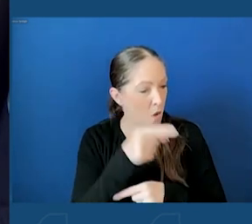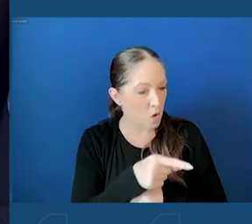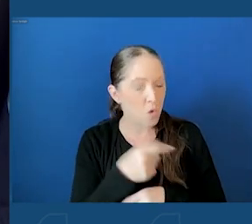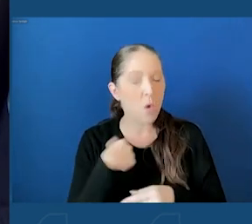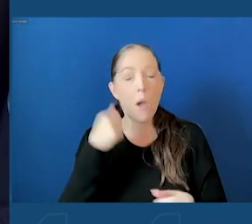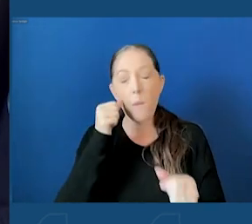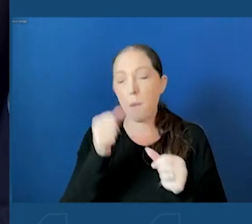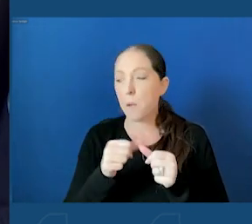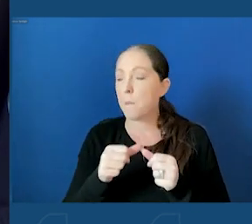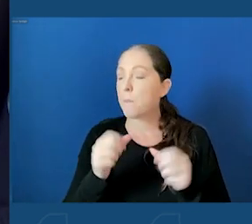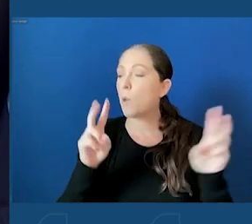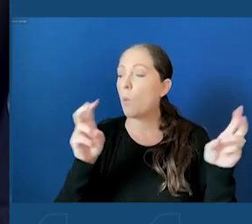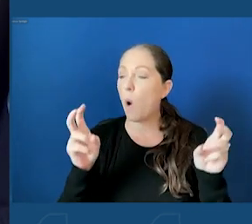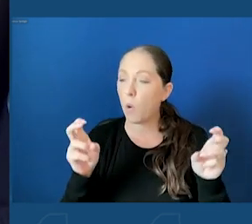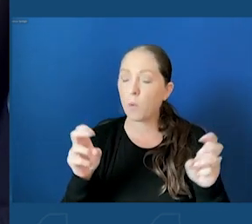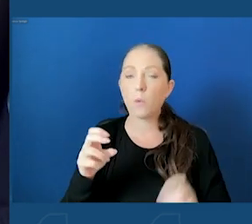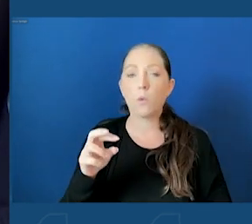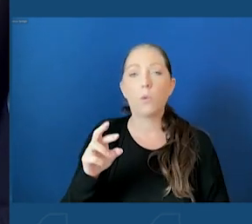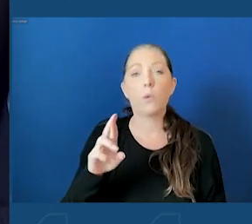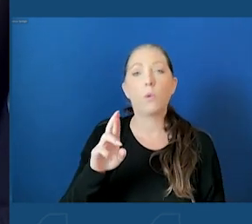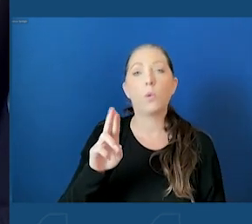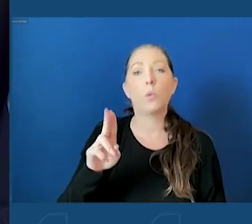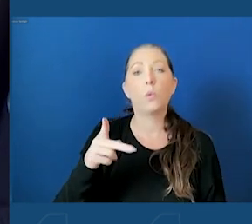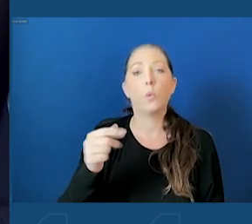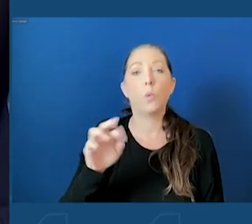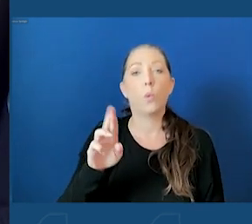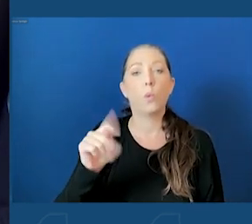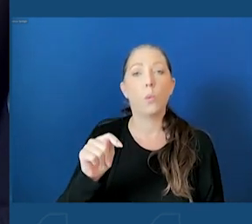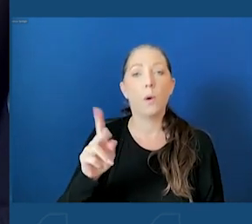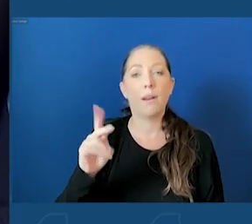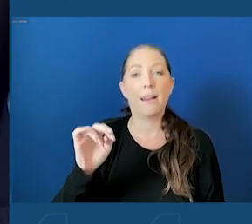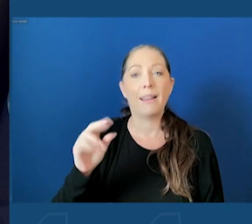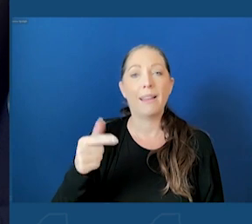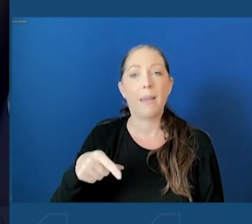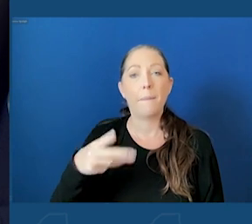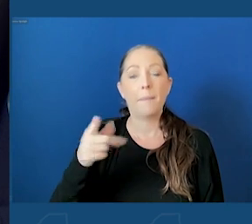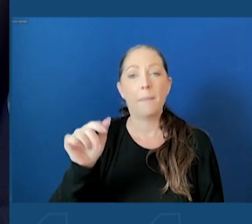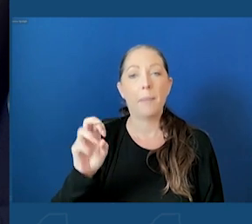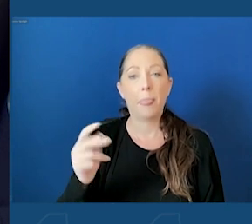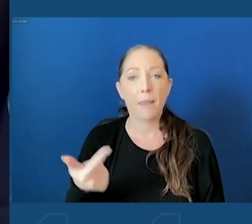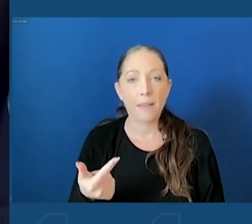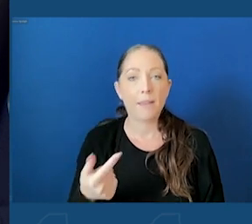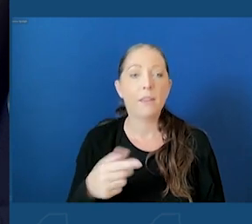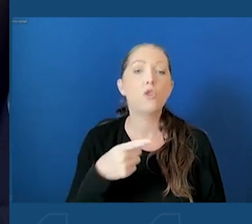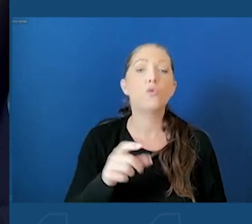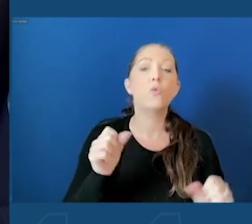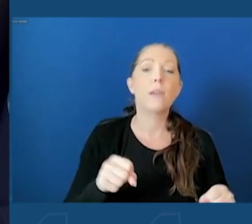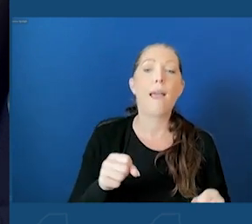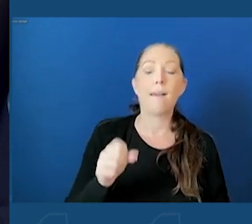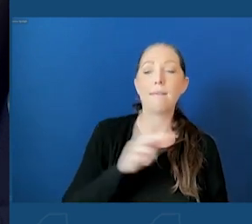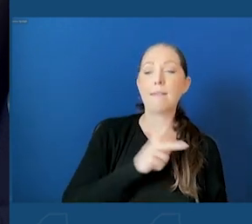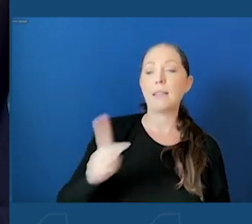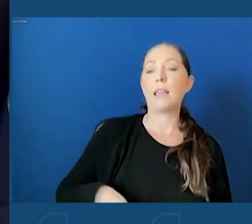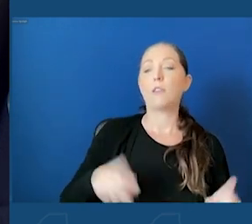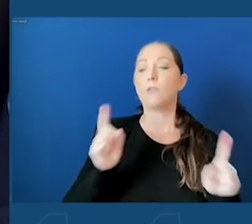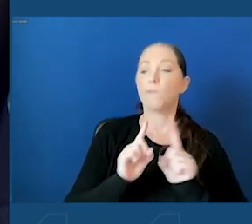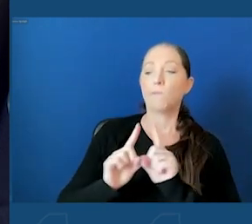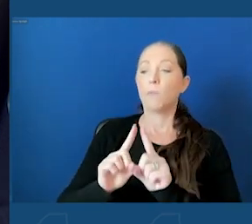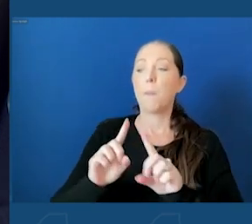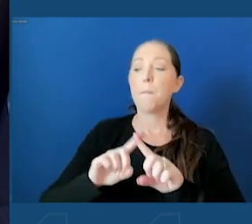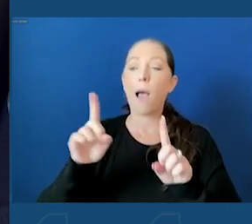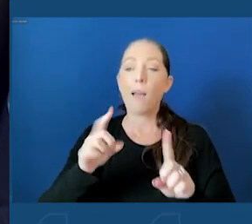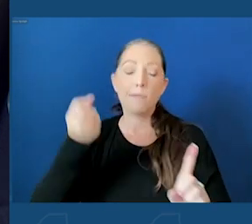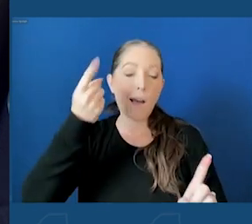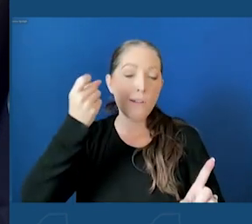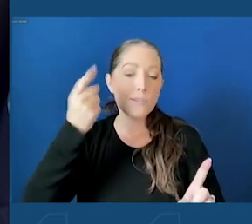about someone who can walk among kings but still retain the common touch, not lose the common touch. He'd be at these